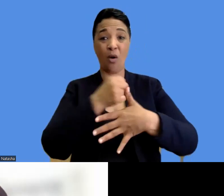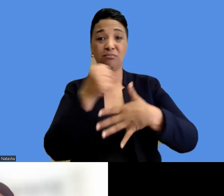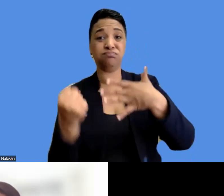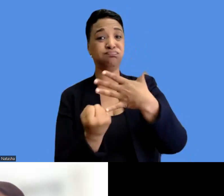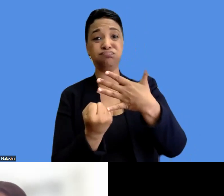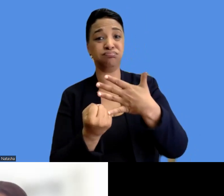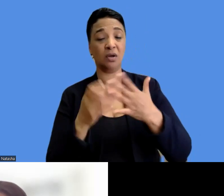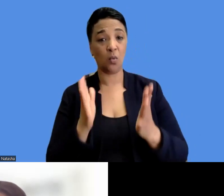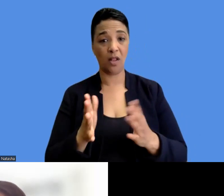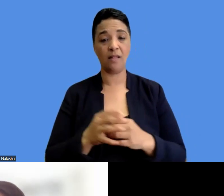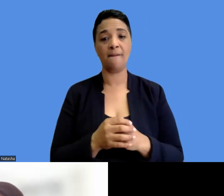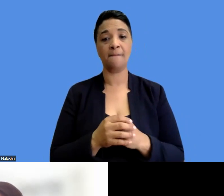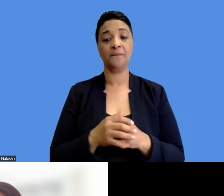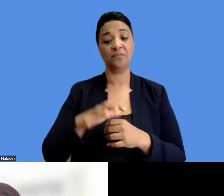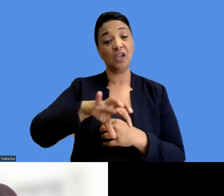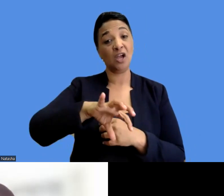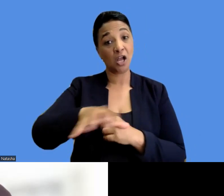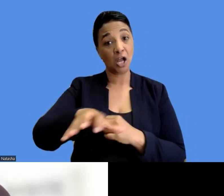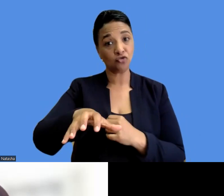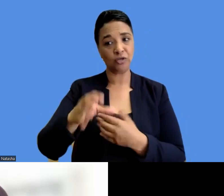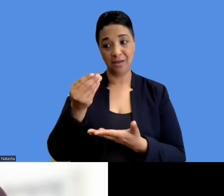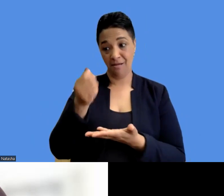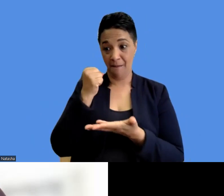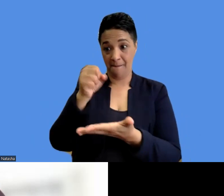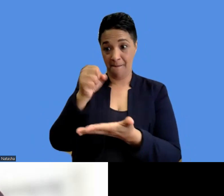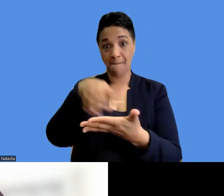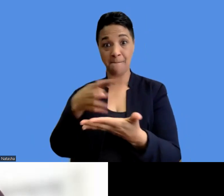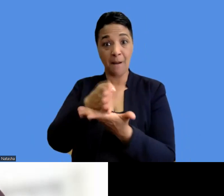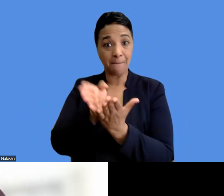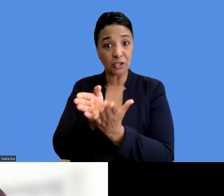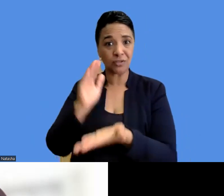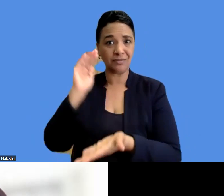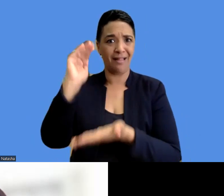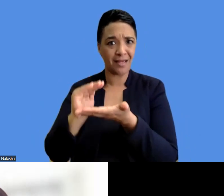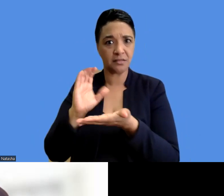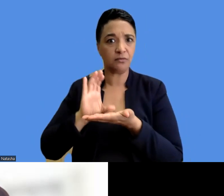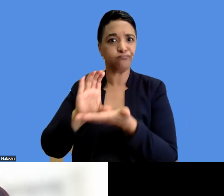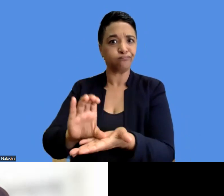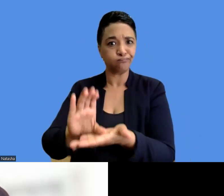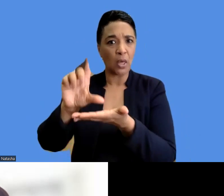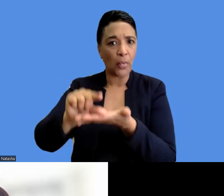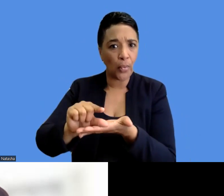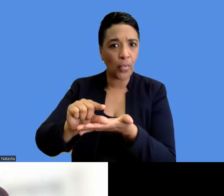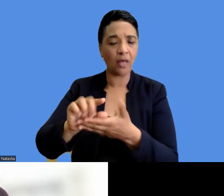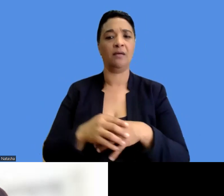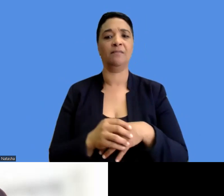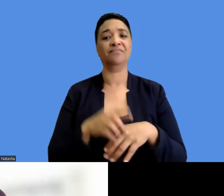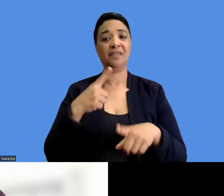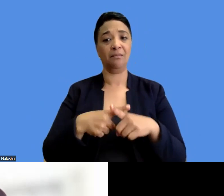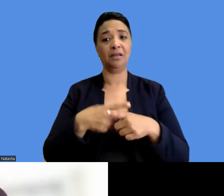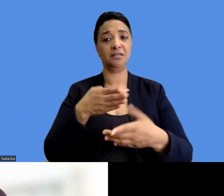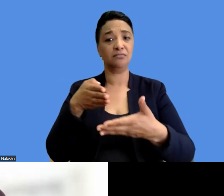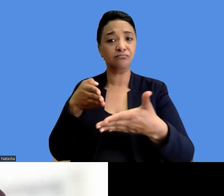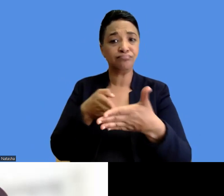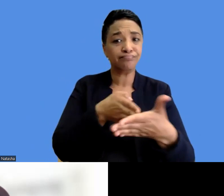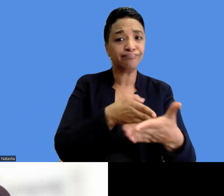budgets, staff that work on disability inclusion, some of the challenges were already mentioned. We've also seen examples of this.